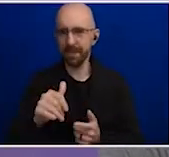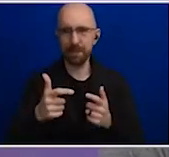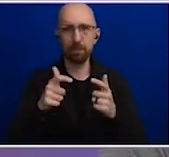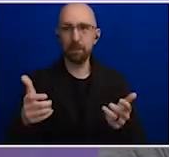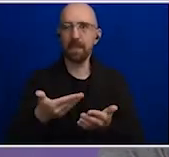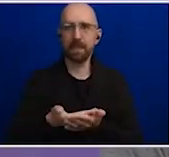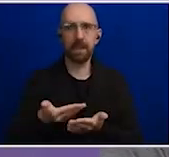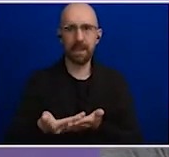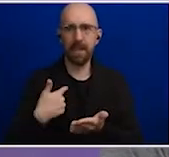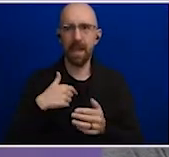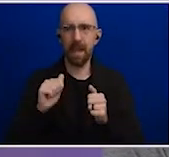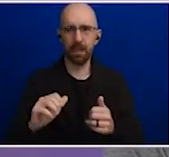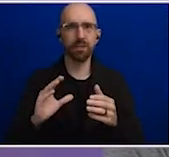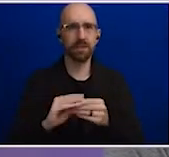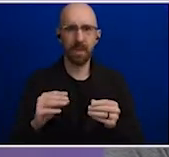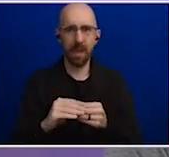say.